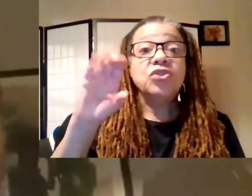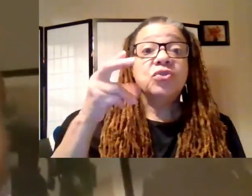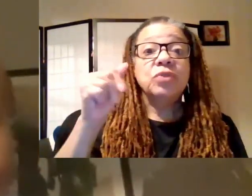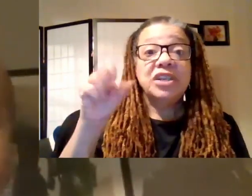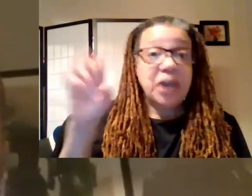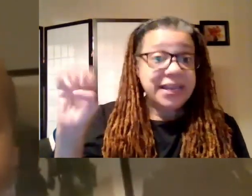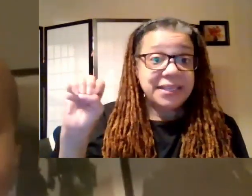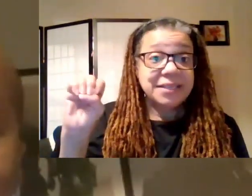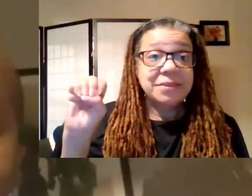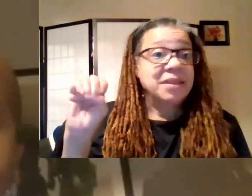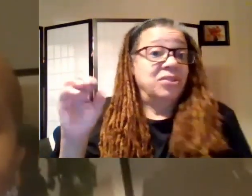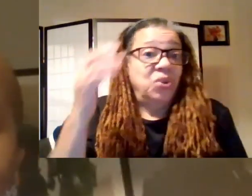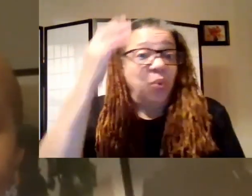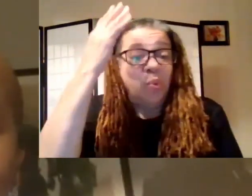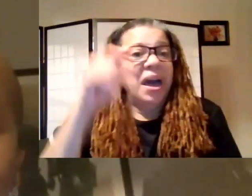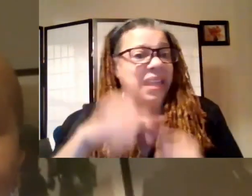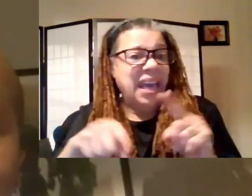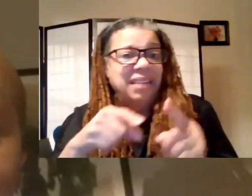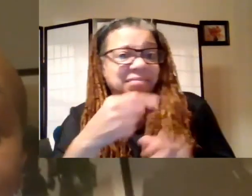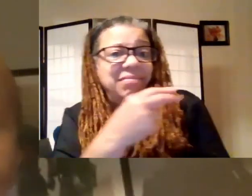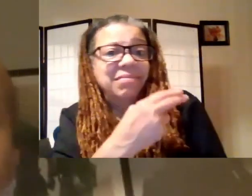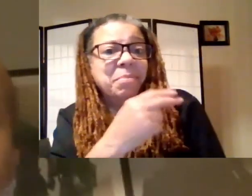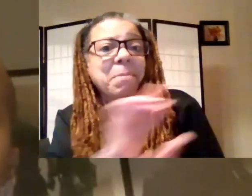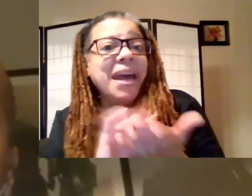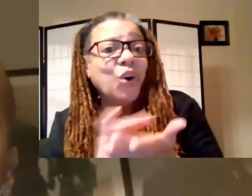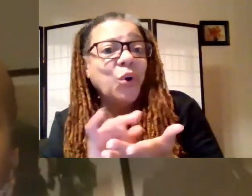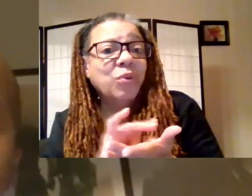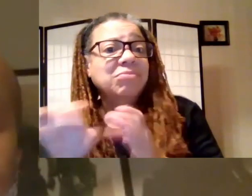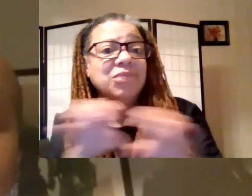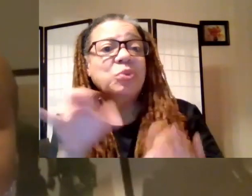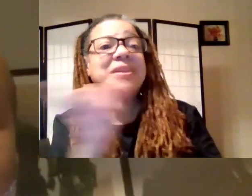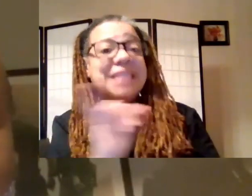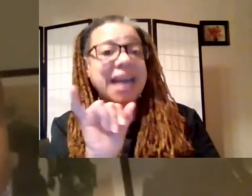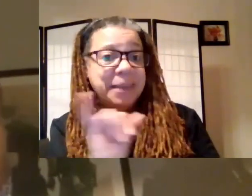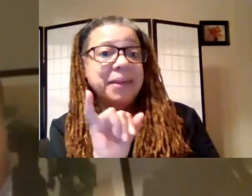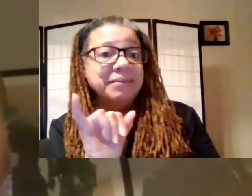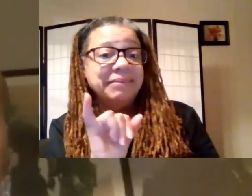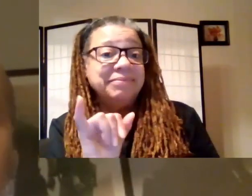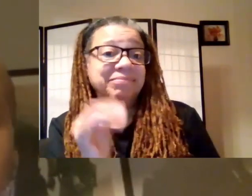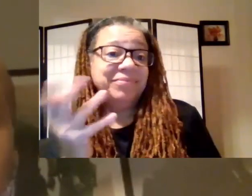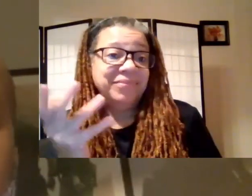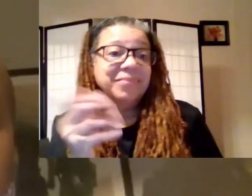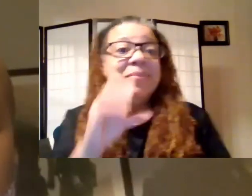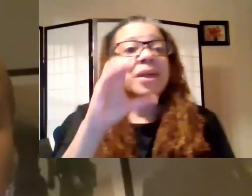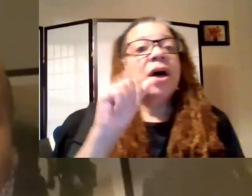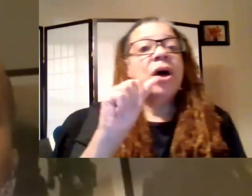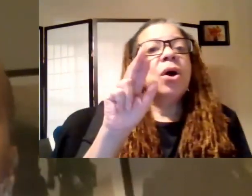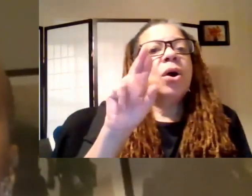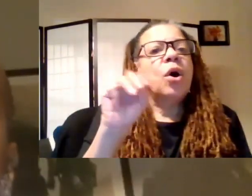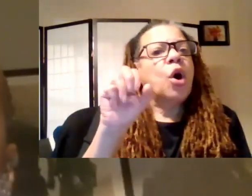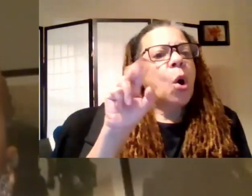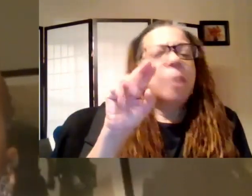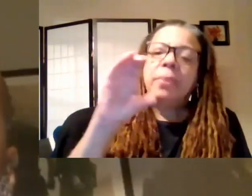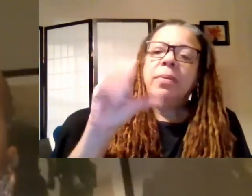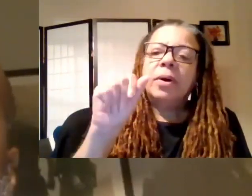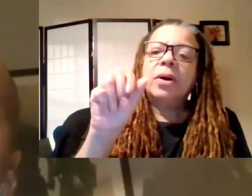it in banking. Why can't it be done and with these clinics? Carmen, I would love for you to share